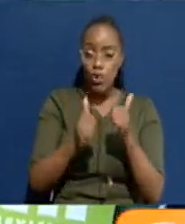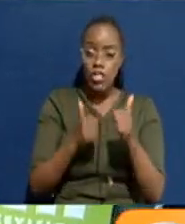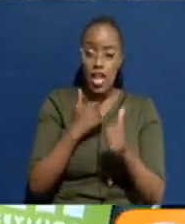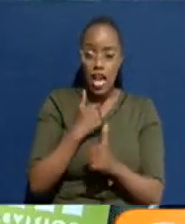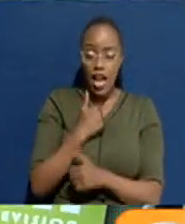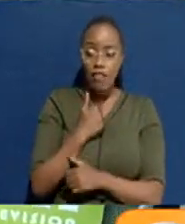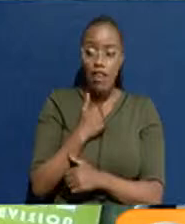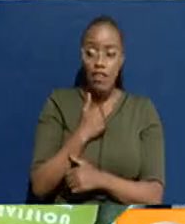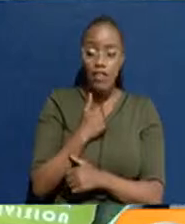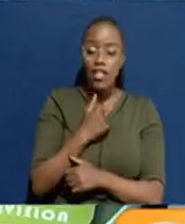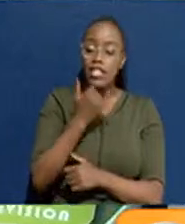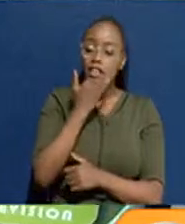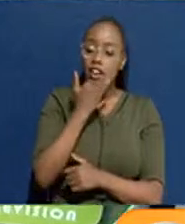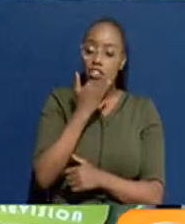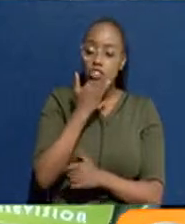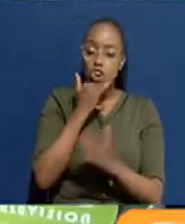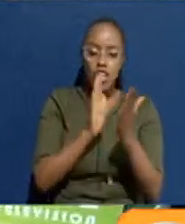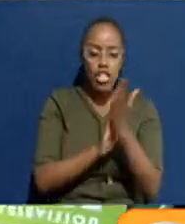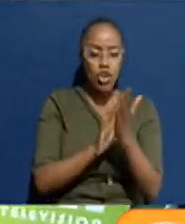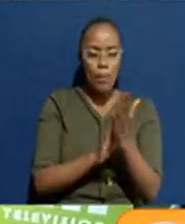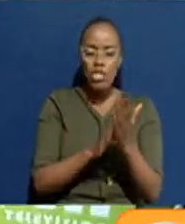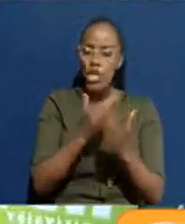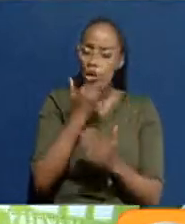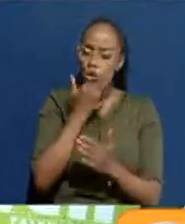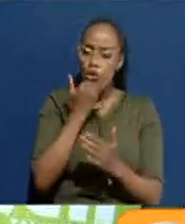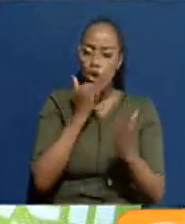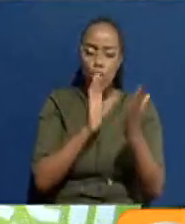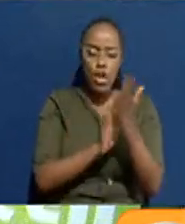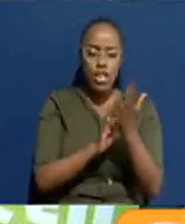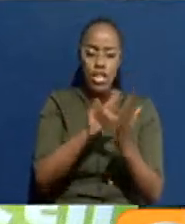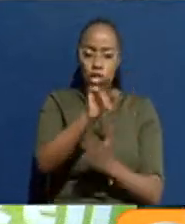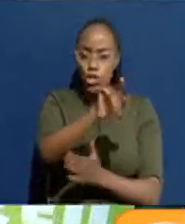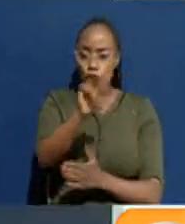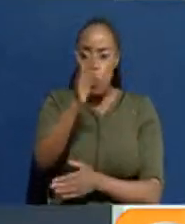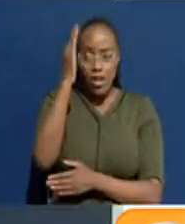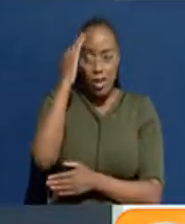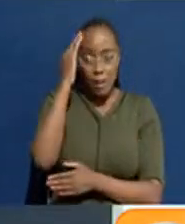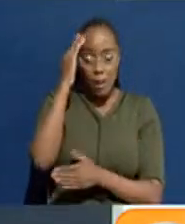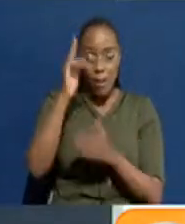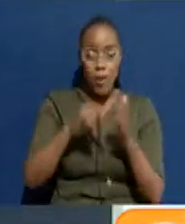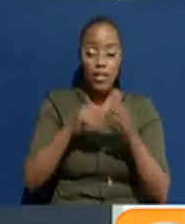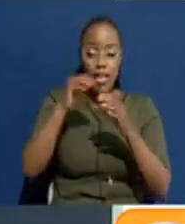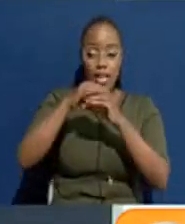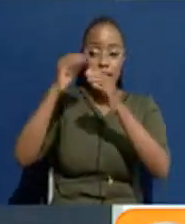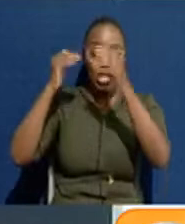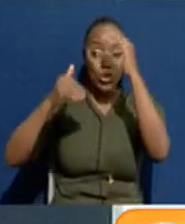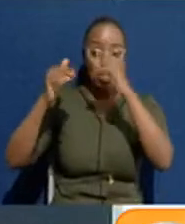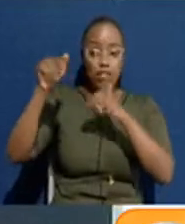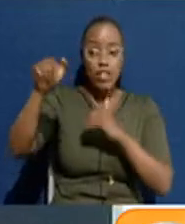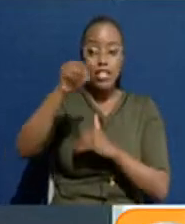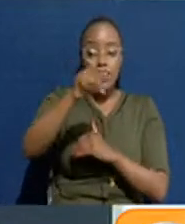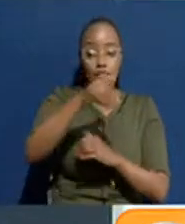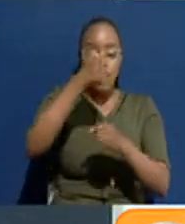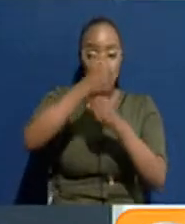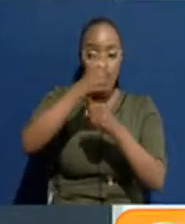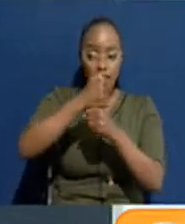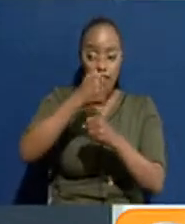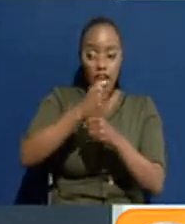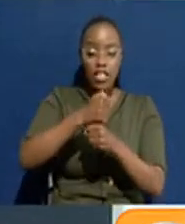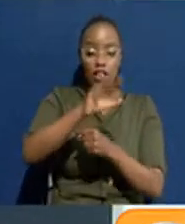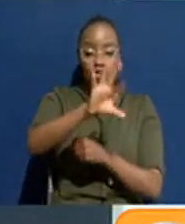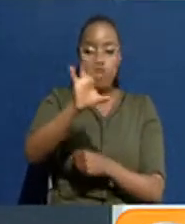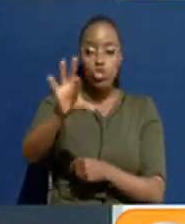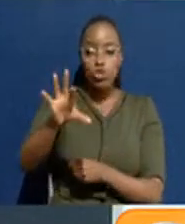overdue. Is a wrong recommendation. It's a wrong recommendation. Okay. Remember, in the universities, the task of